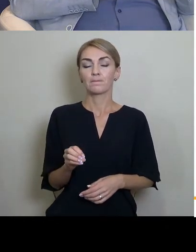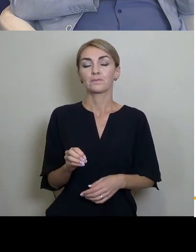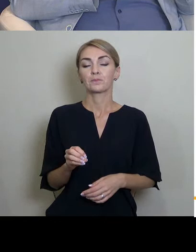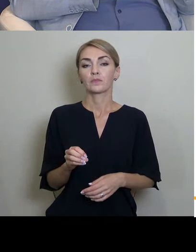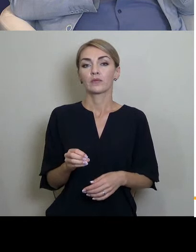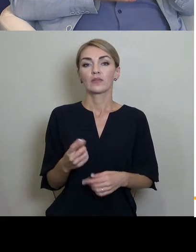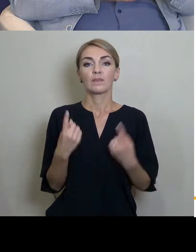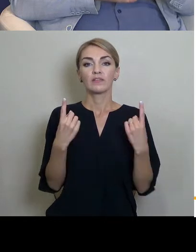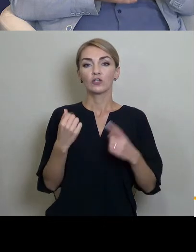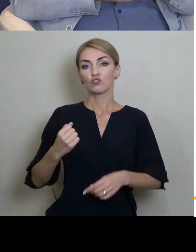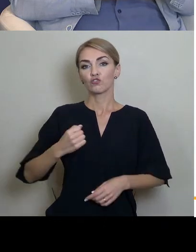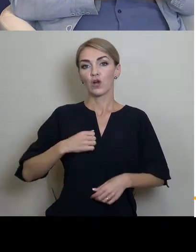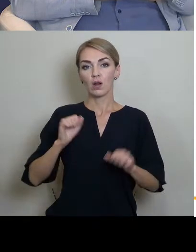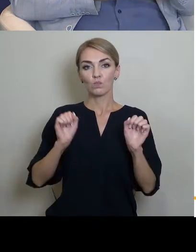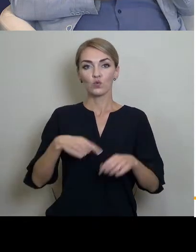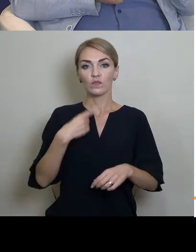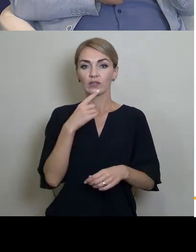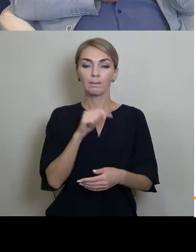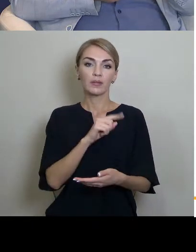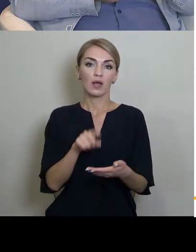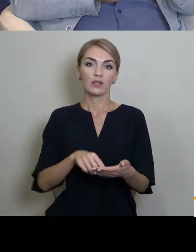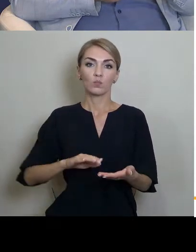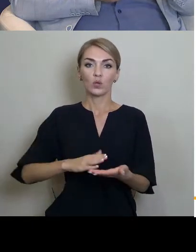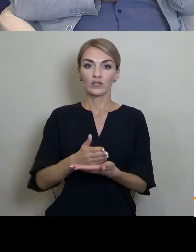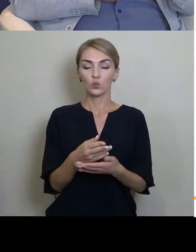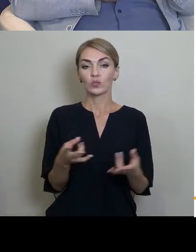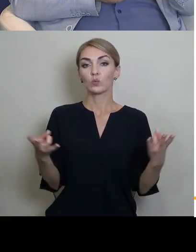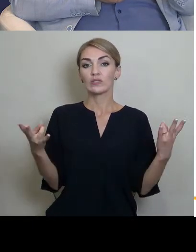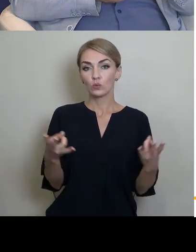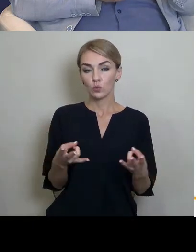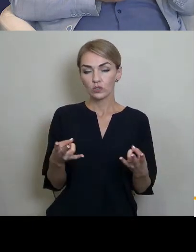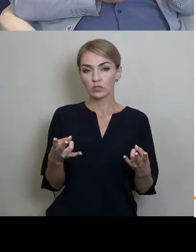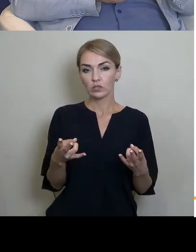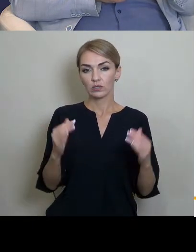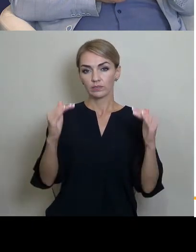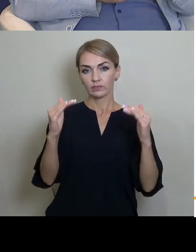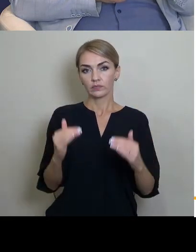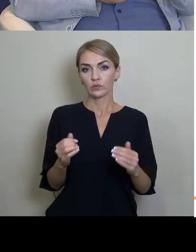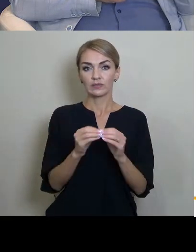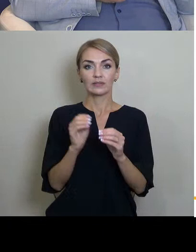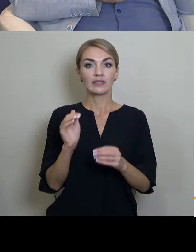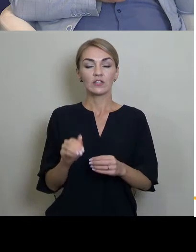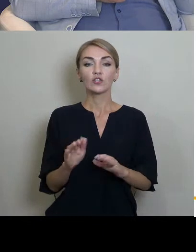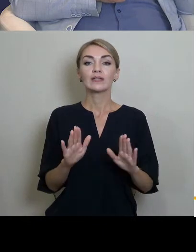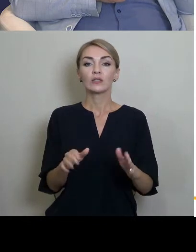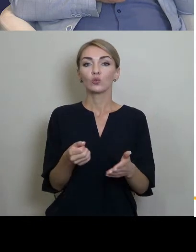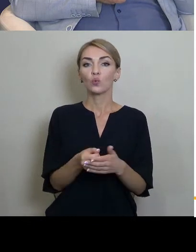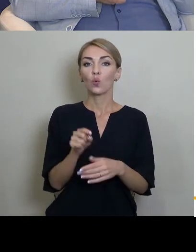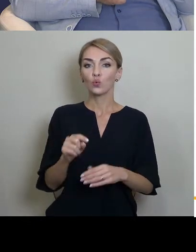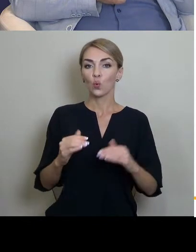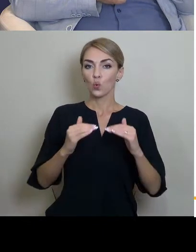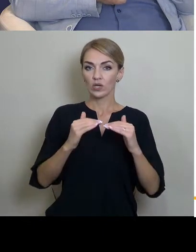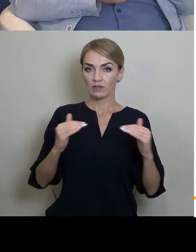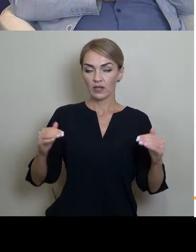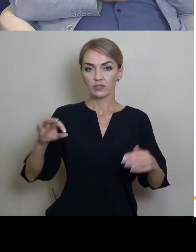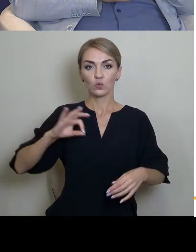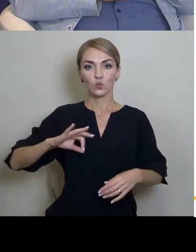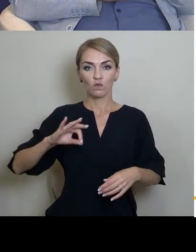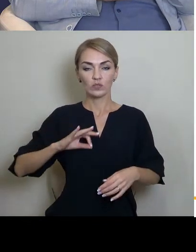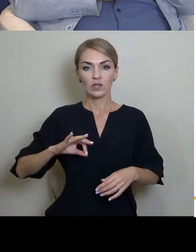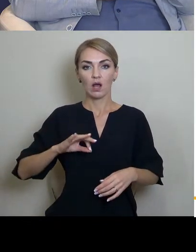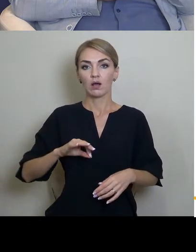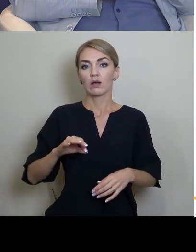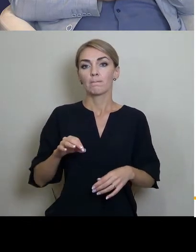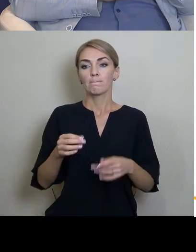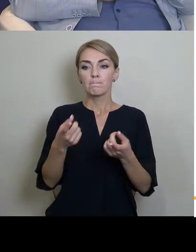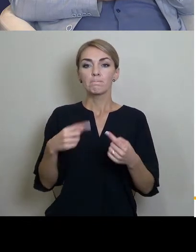voters. But unfortunately, whether that was political relevance or something else, it was decreased to 10, and only